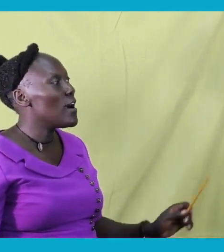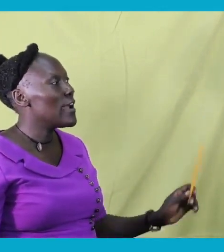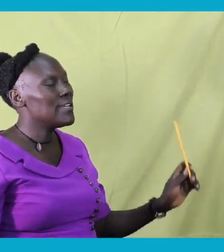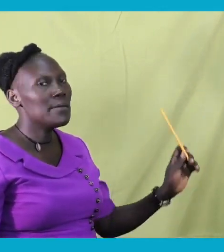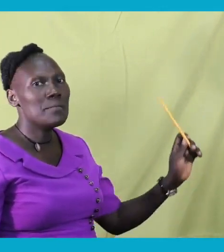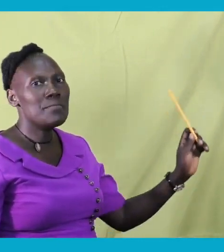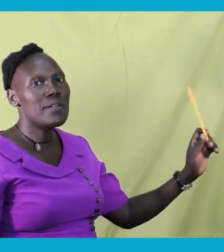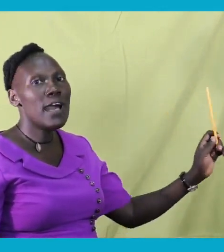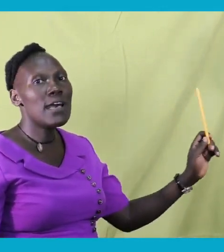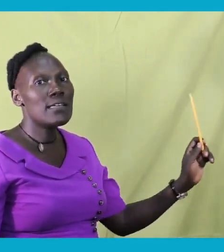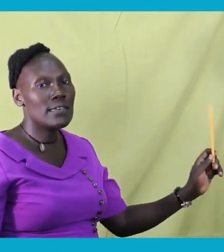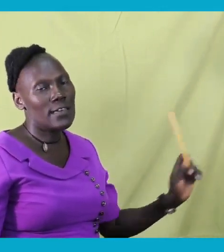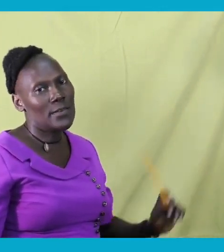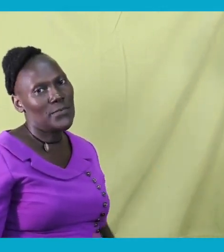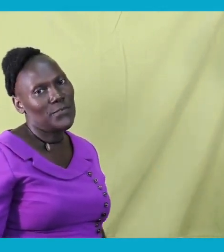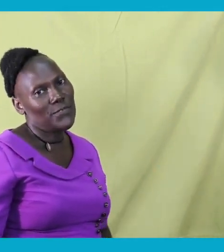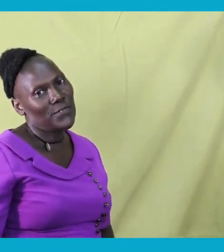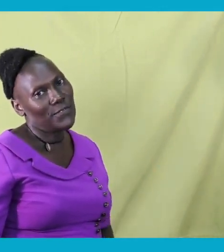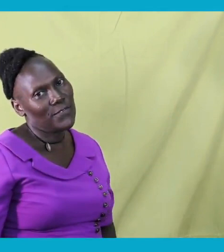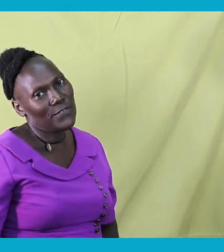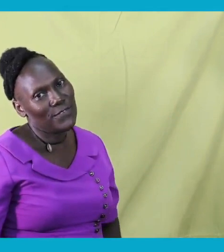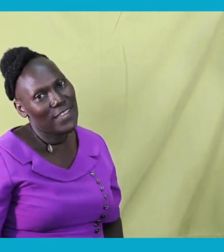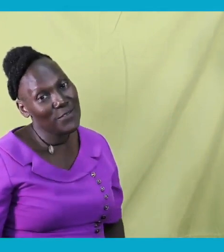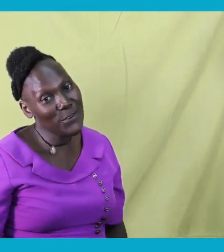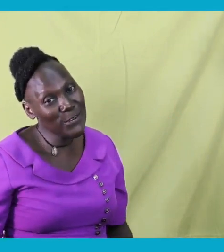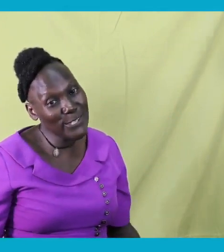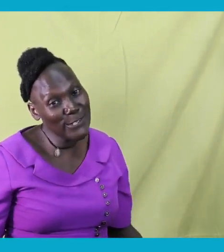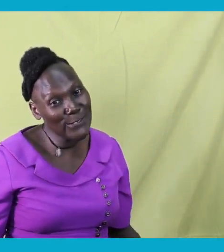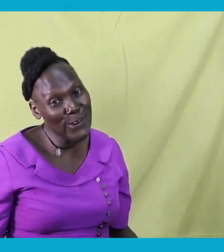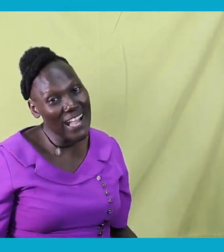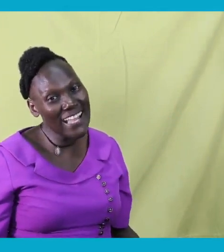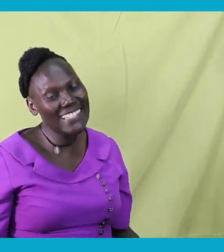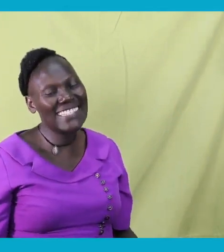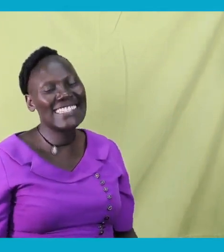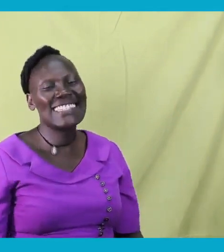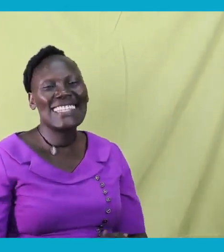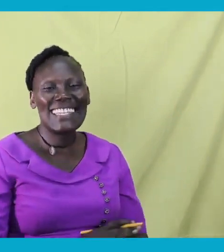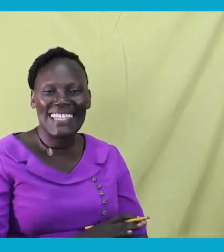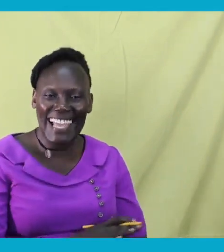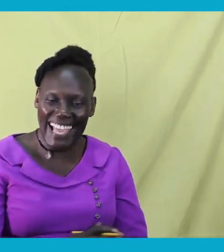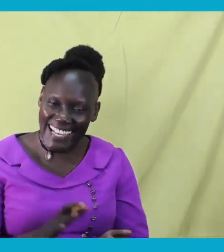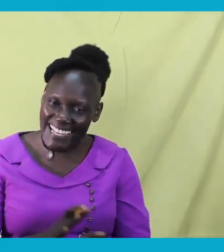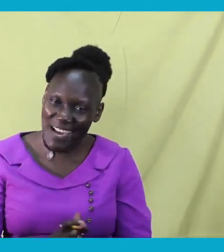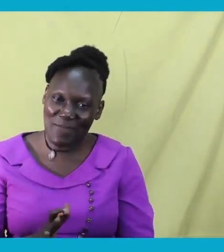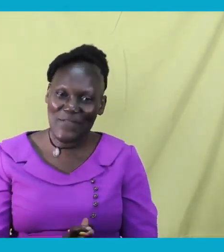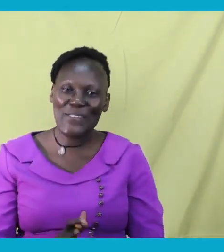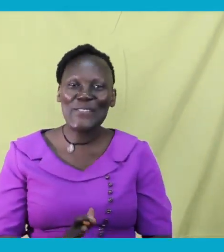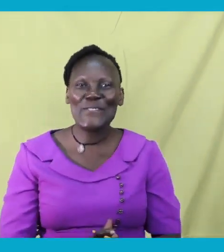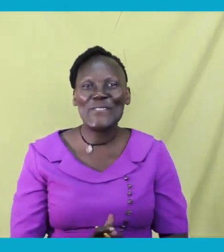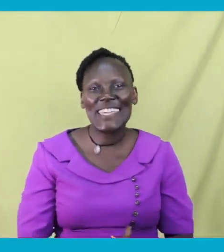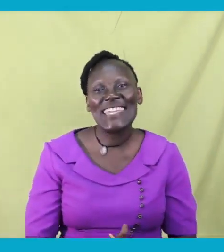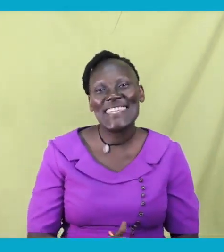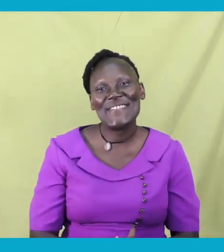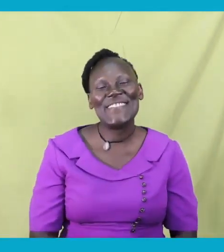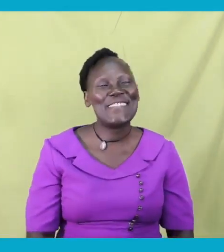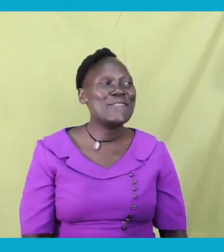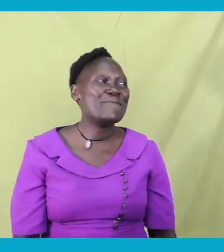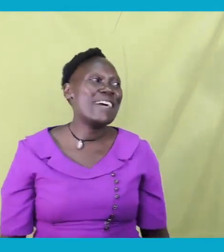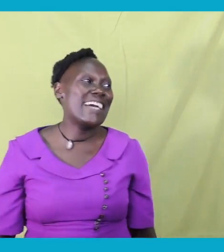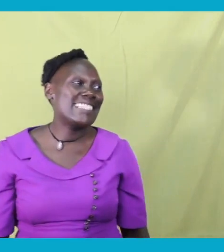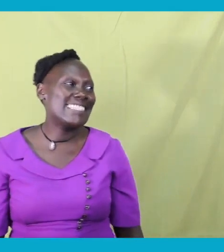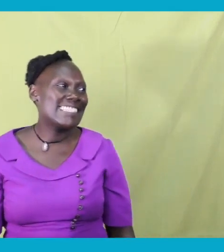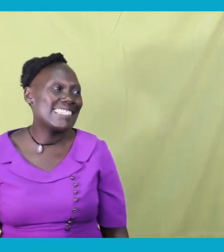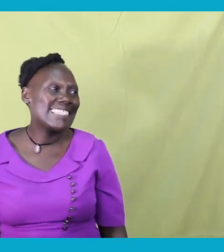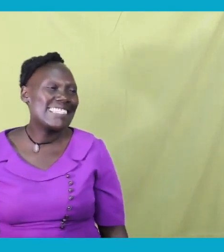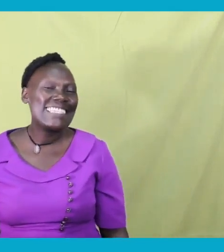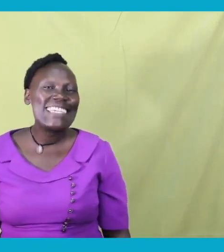The word brother. Have you got those words? I clap for you. Thank you